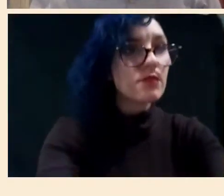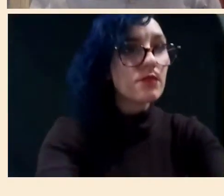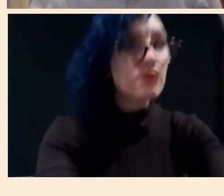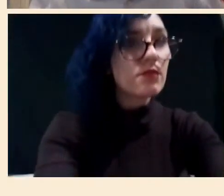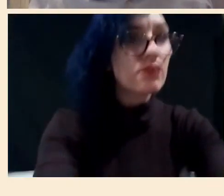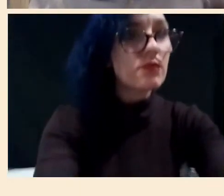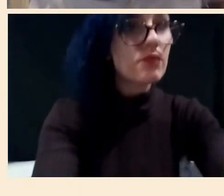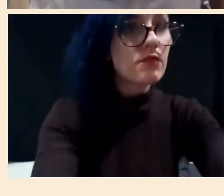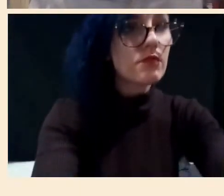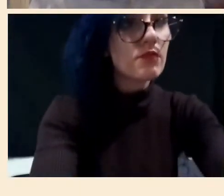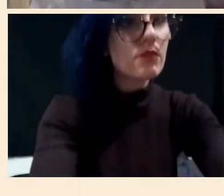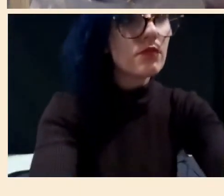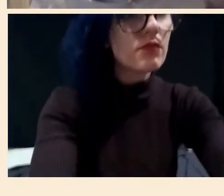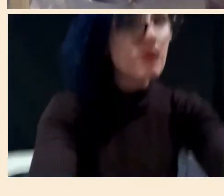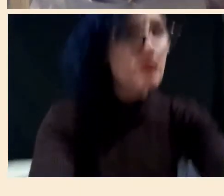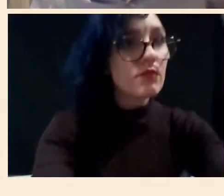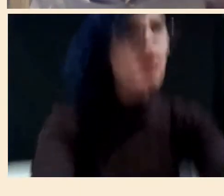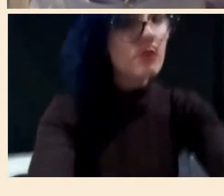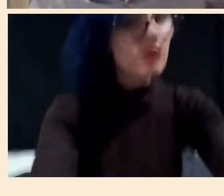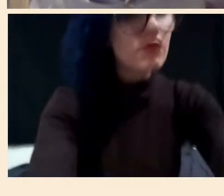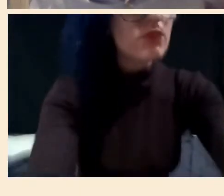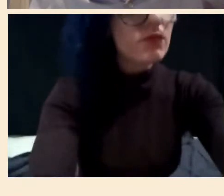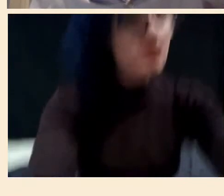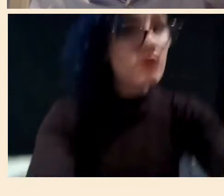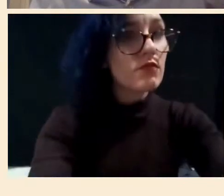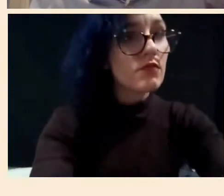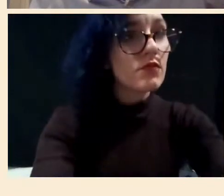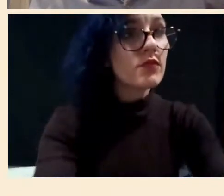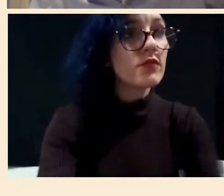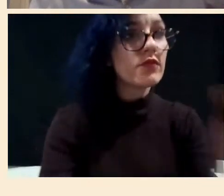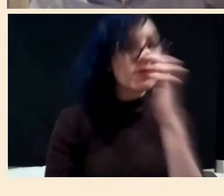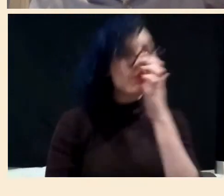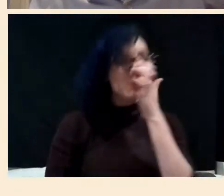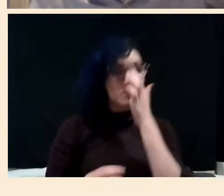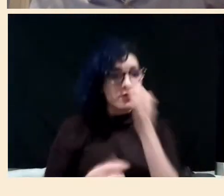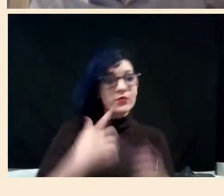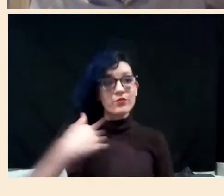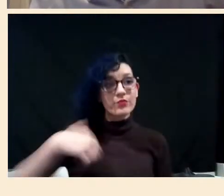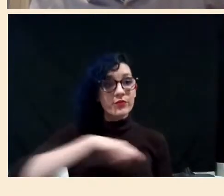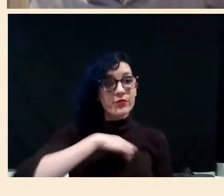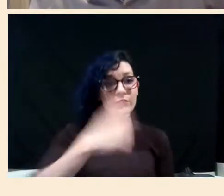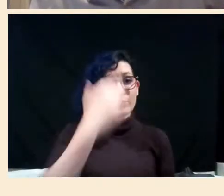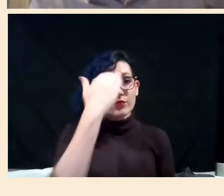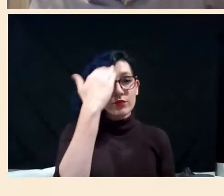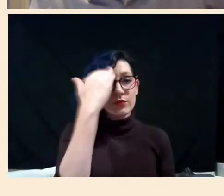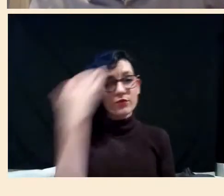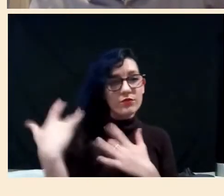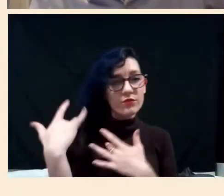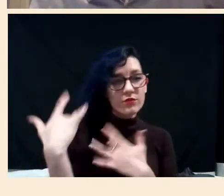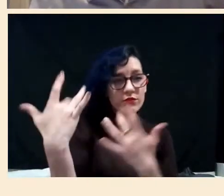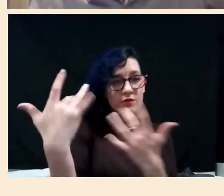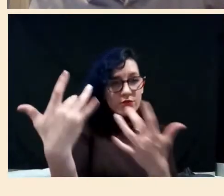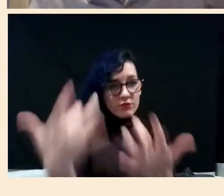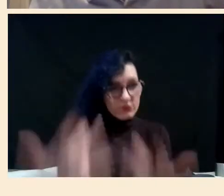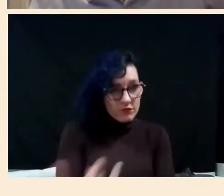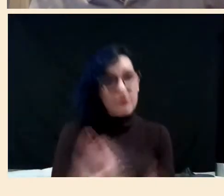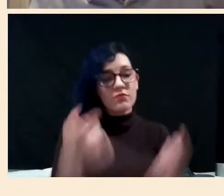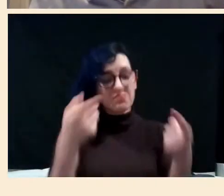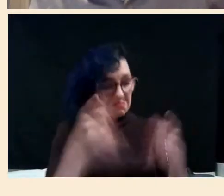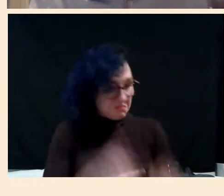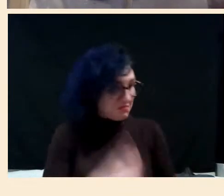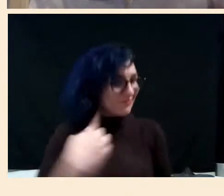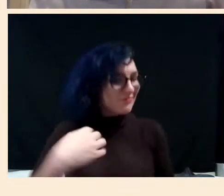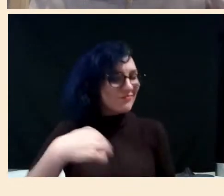We know from history that Secretary of States can play a major role in redistricting every 10 years if the governor and legislature can't reach an